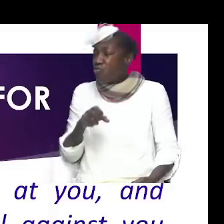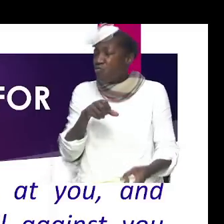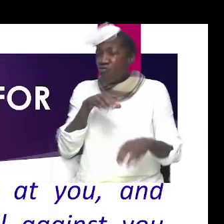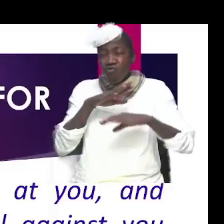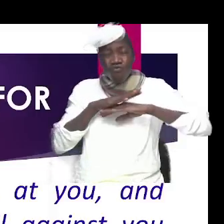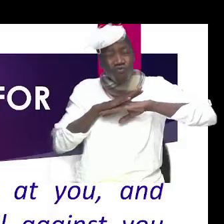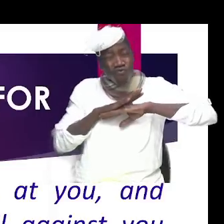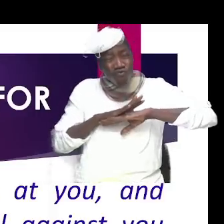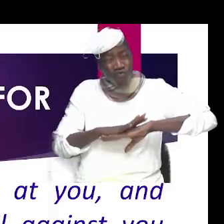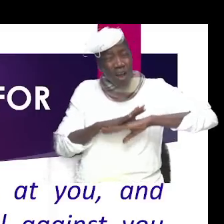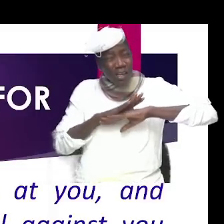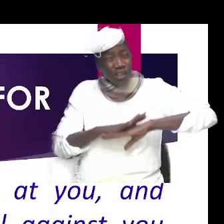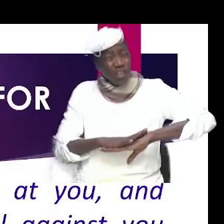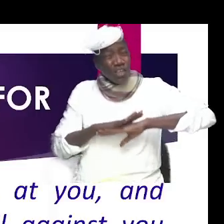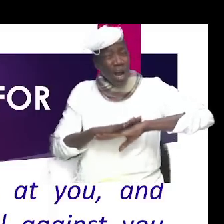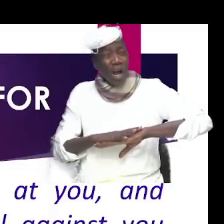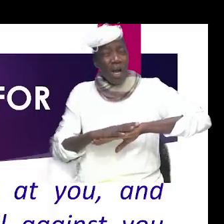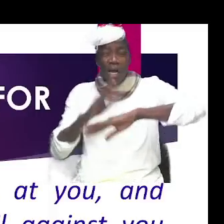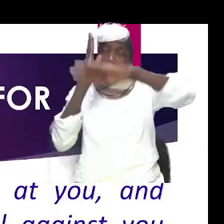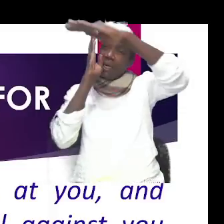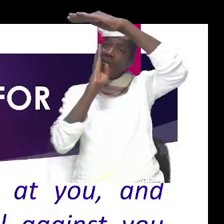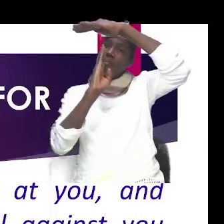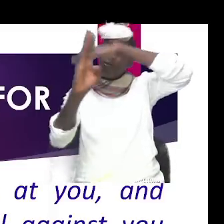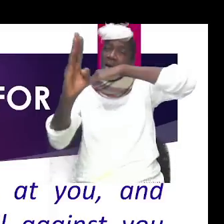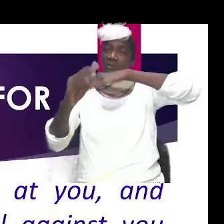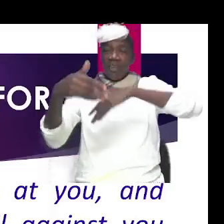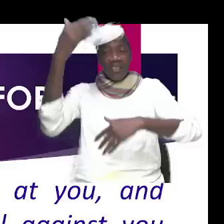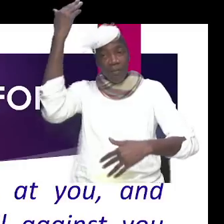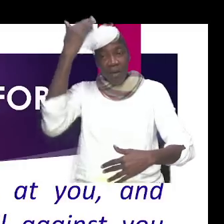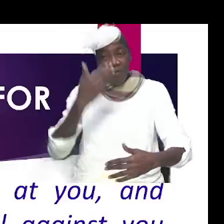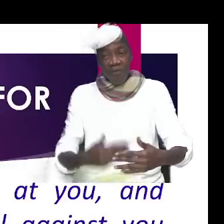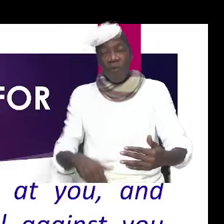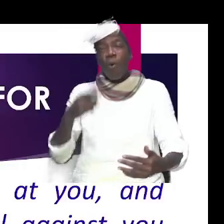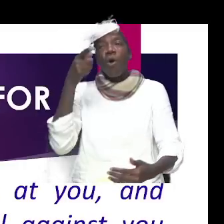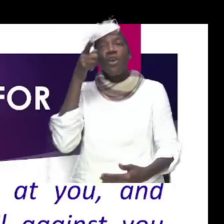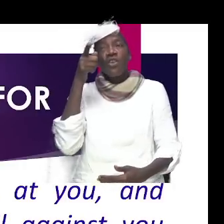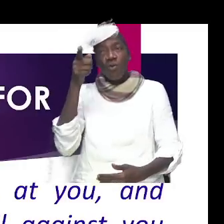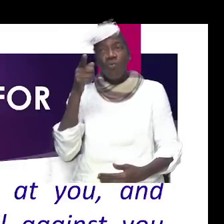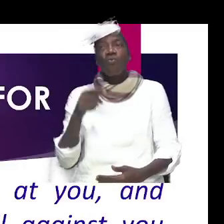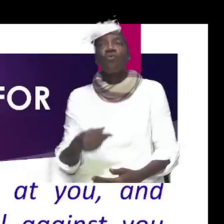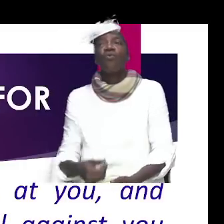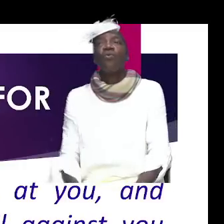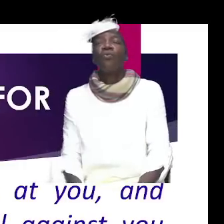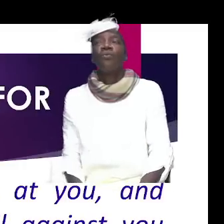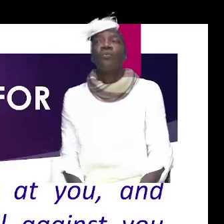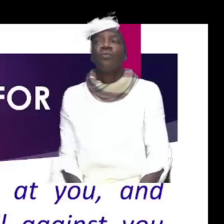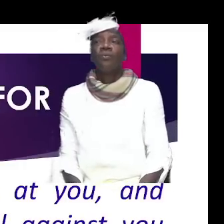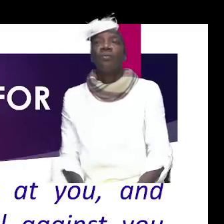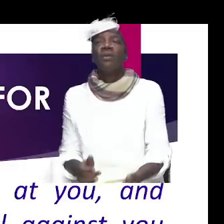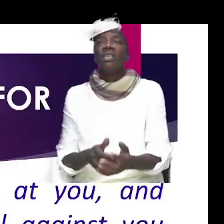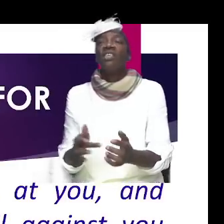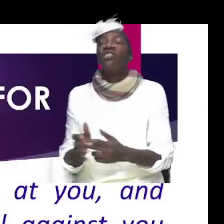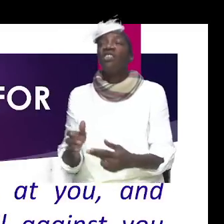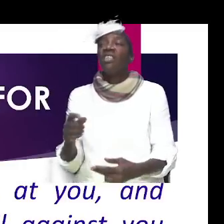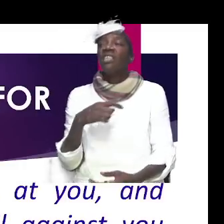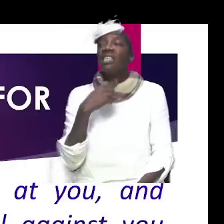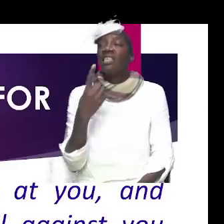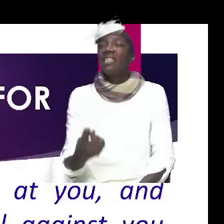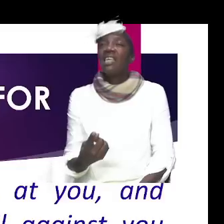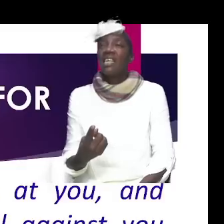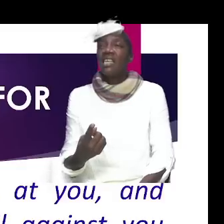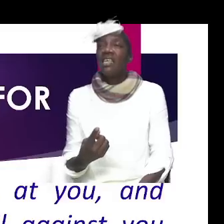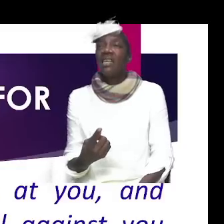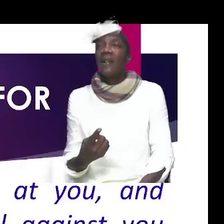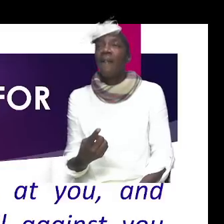who were before you. Virgin beloved, Jesus is saying